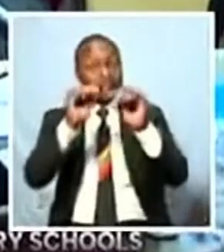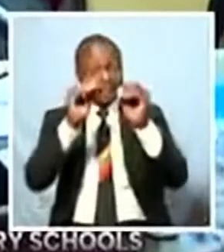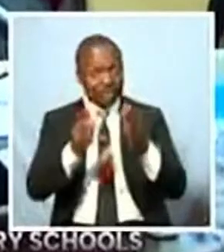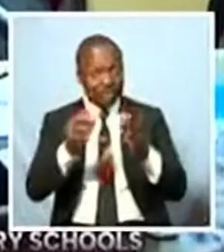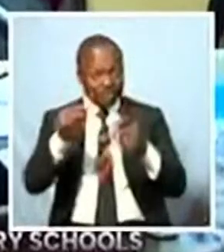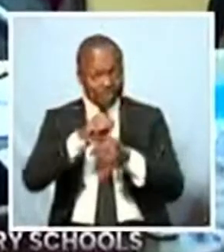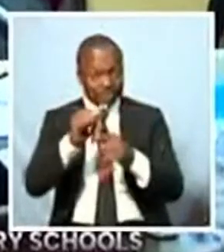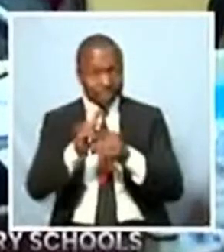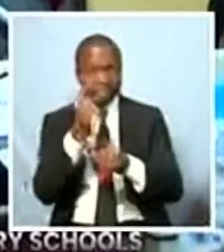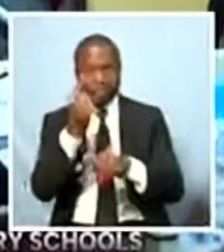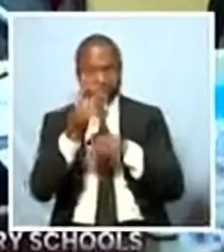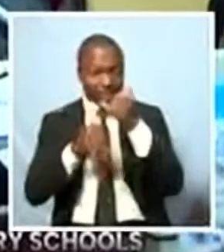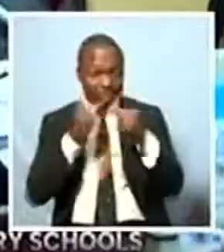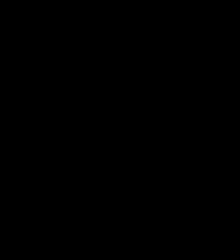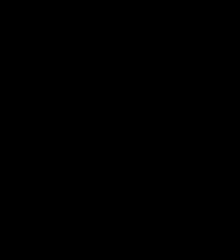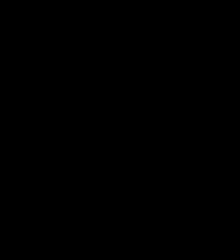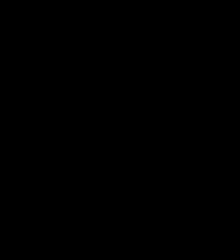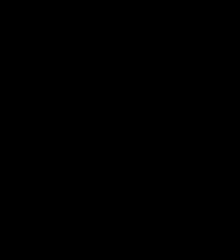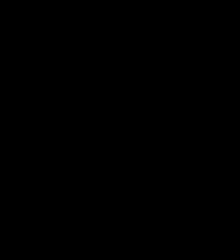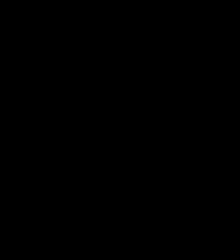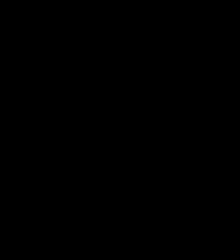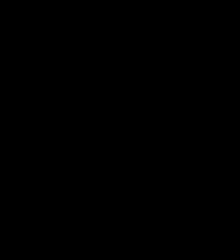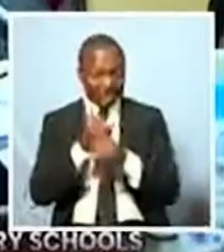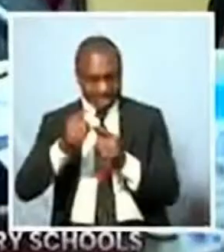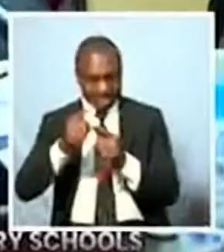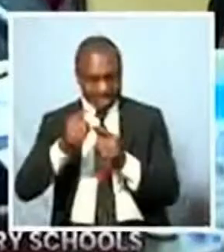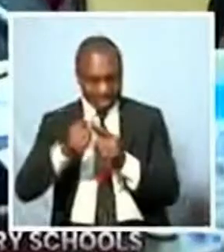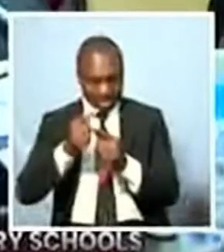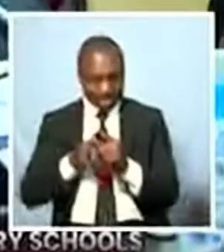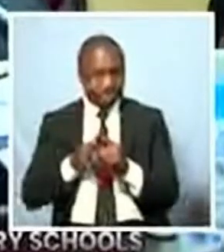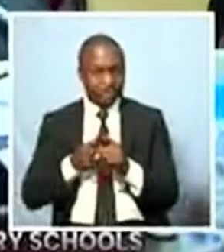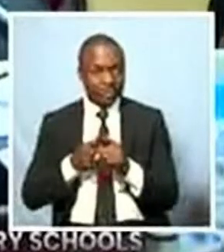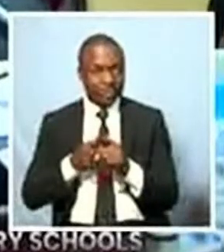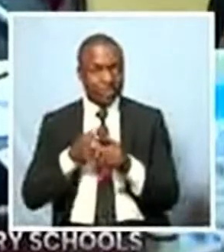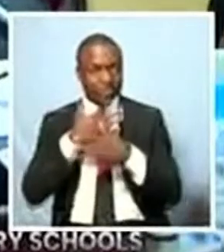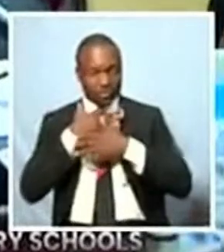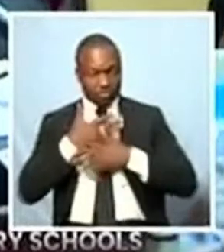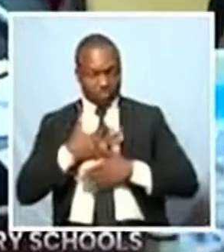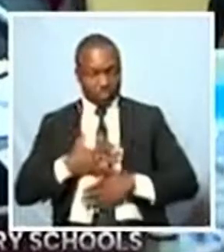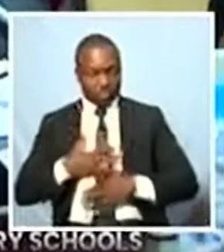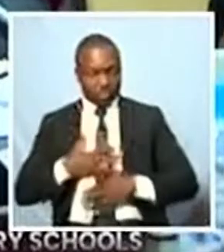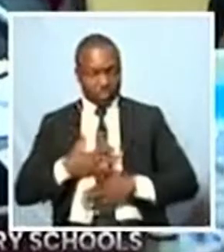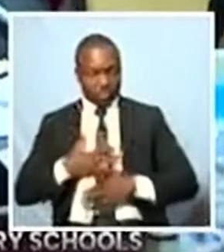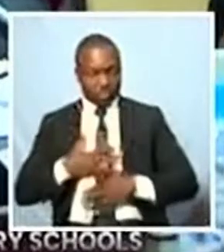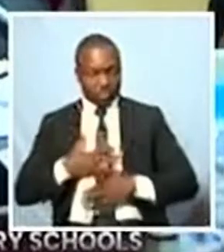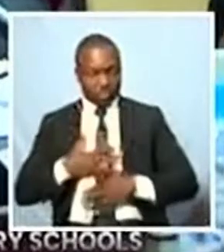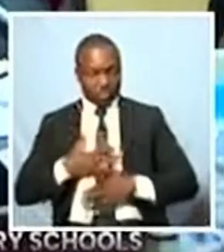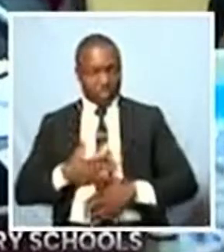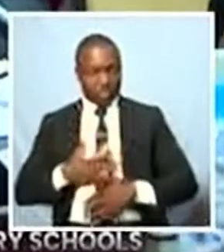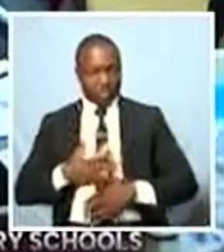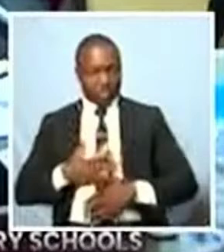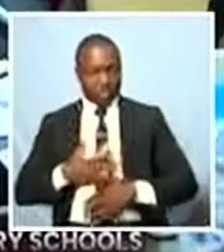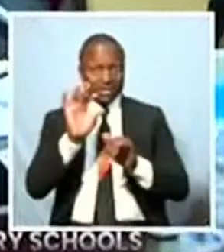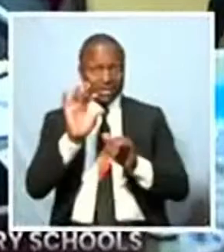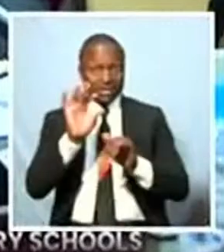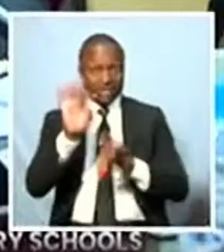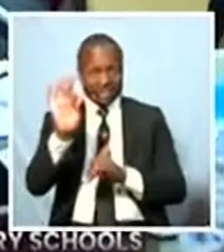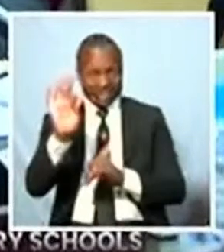in 1 year? Remove the 3 months of holidays, 9